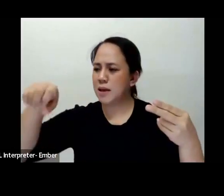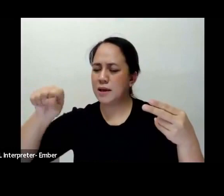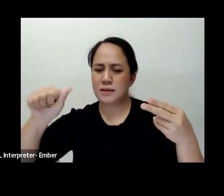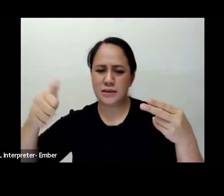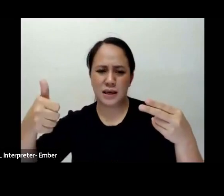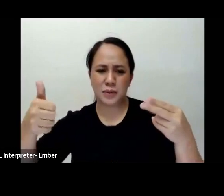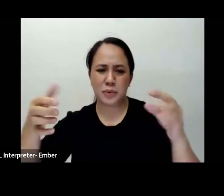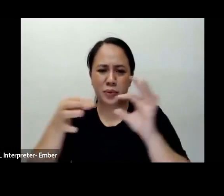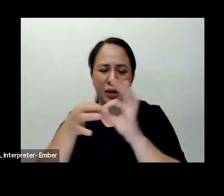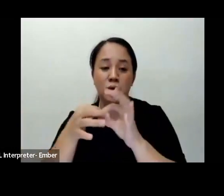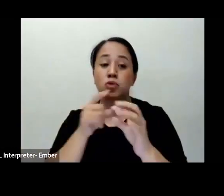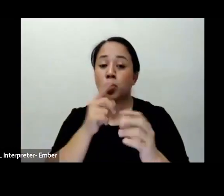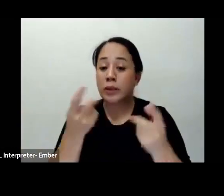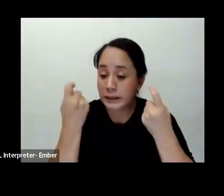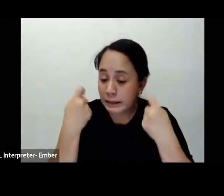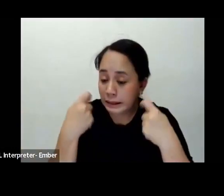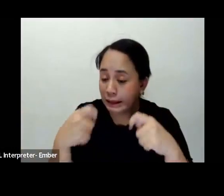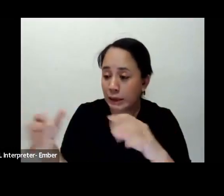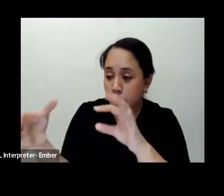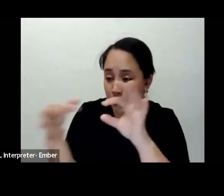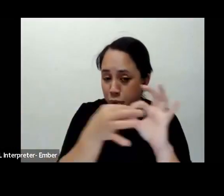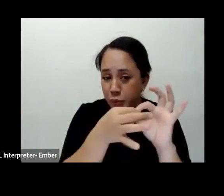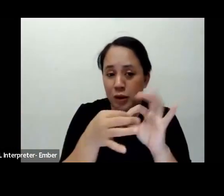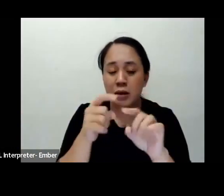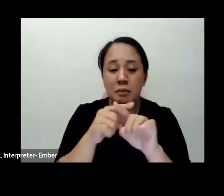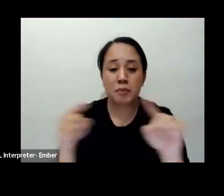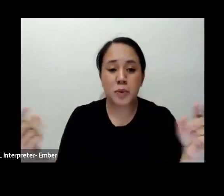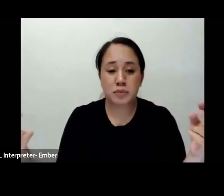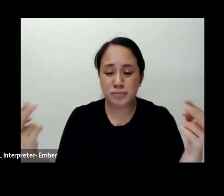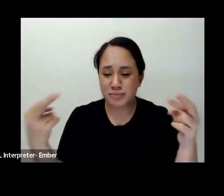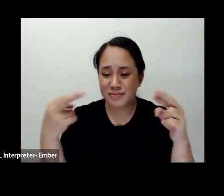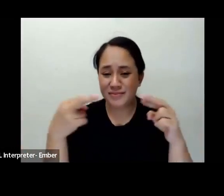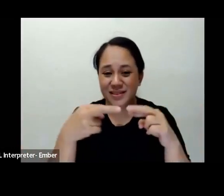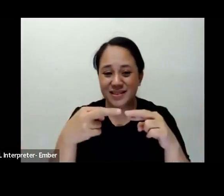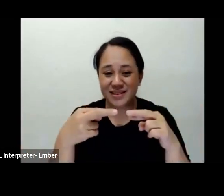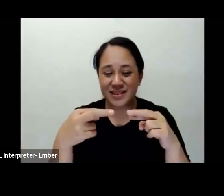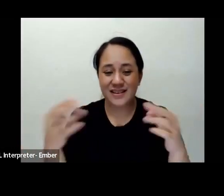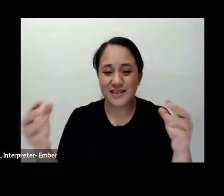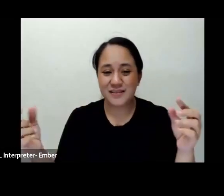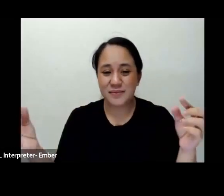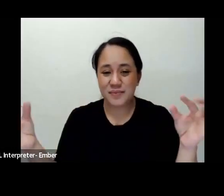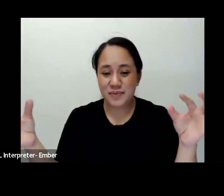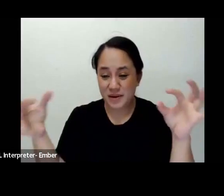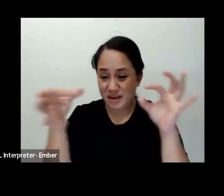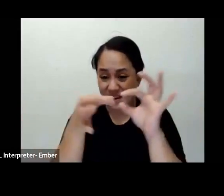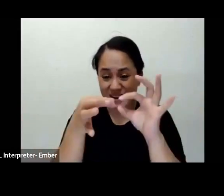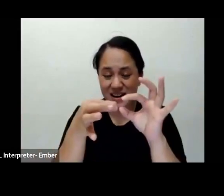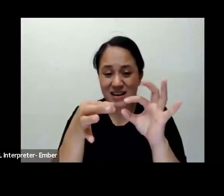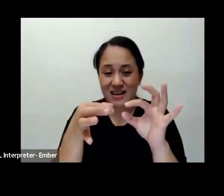actively trying to do so. But the reconciliation is only to confirm the